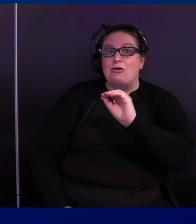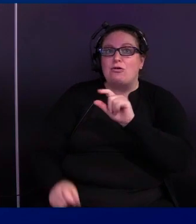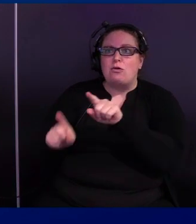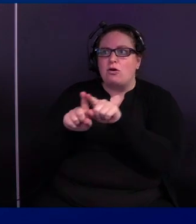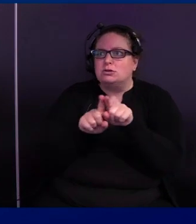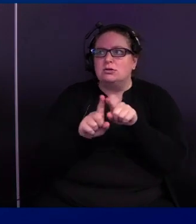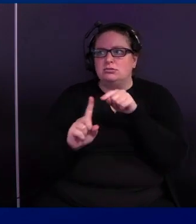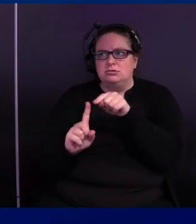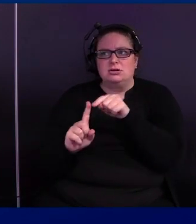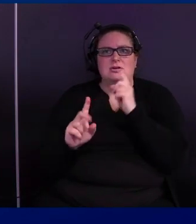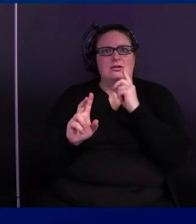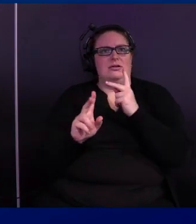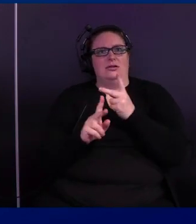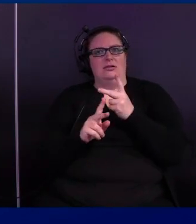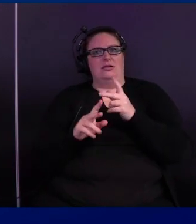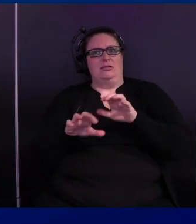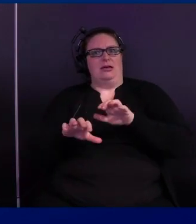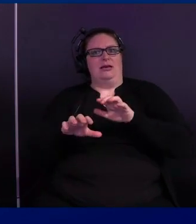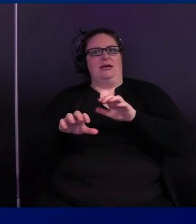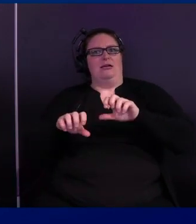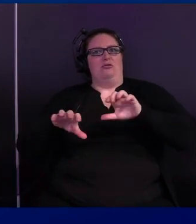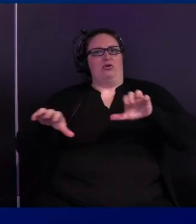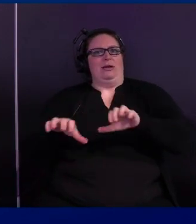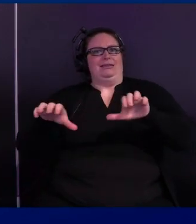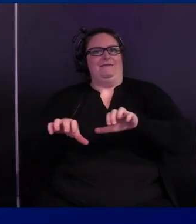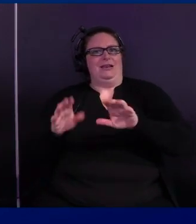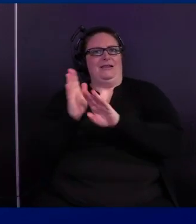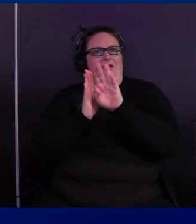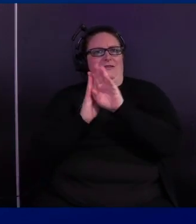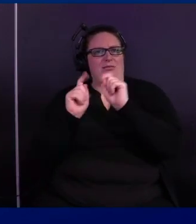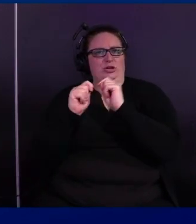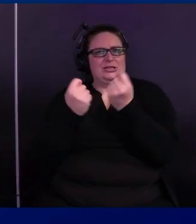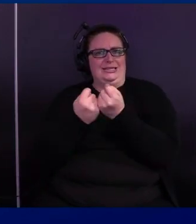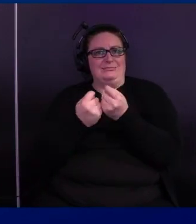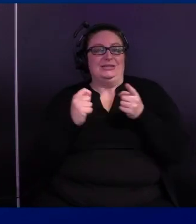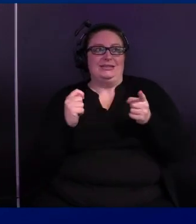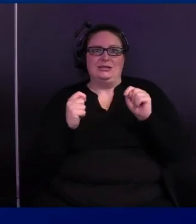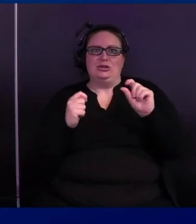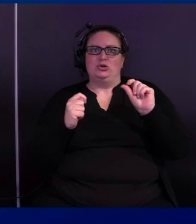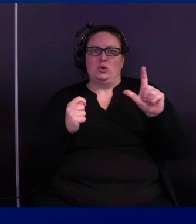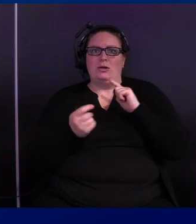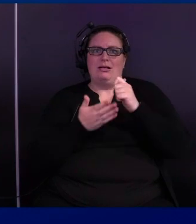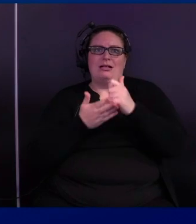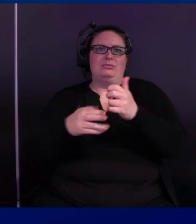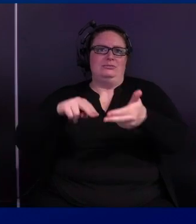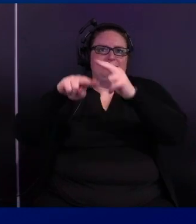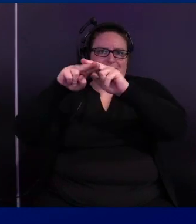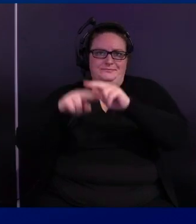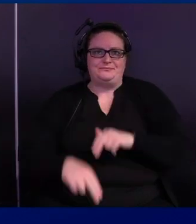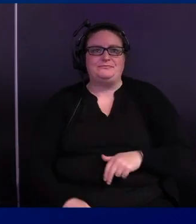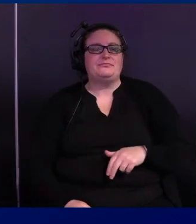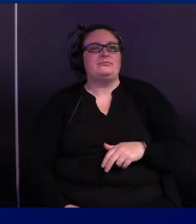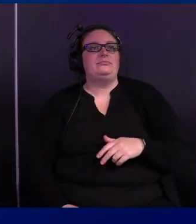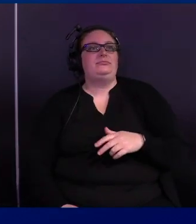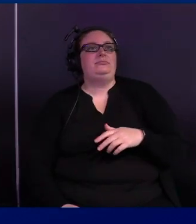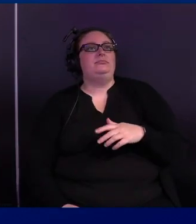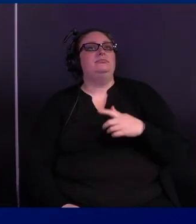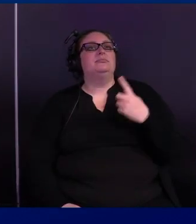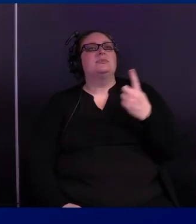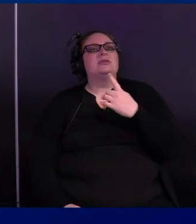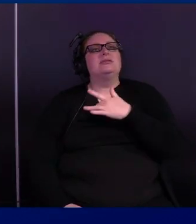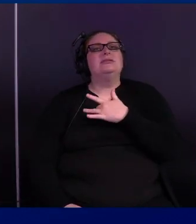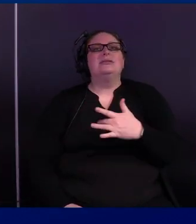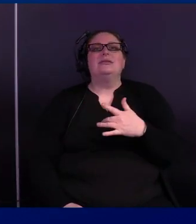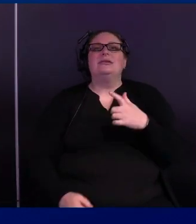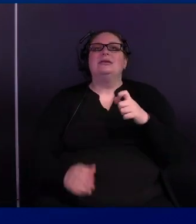the productivity of their development teams? Yeah. And this is a tool to increase that productivity. And I know we always tend to demo like an Adopt a